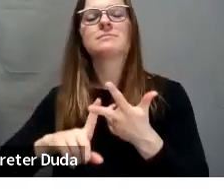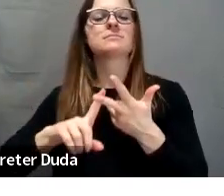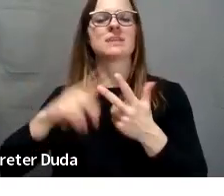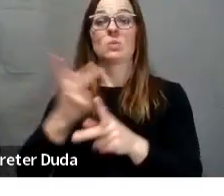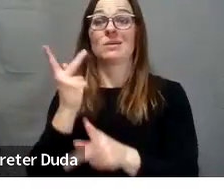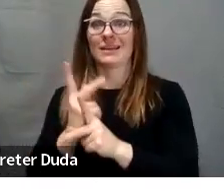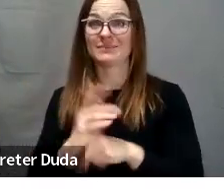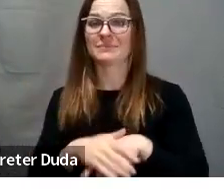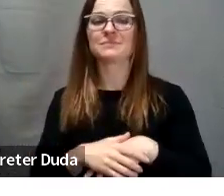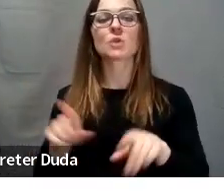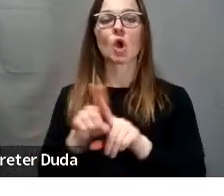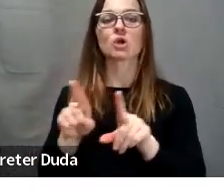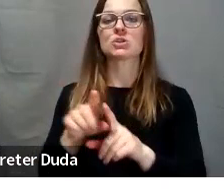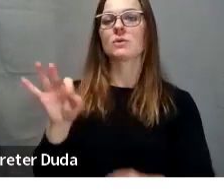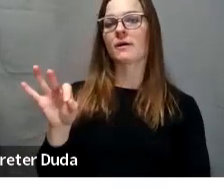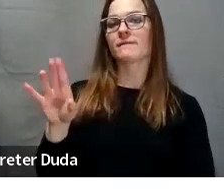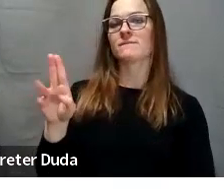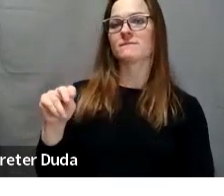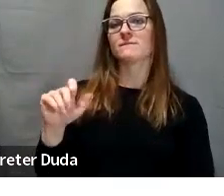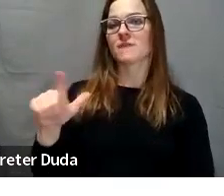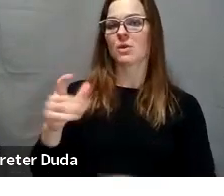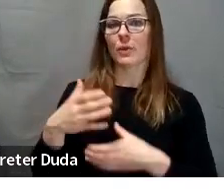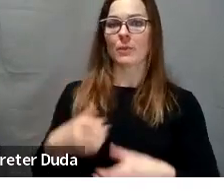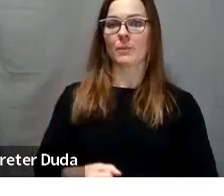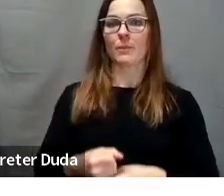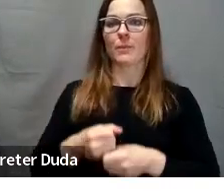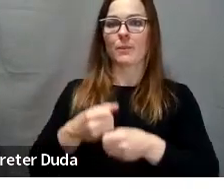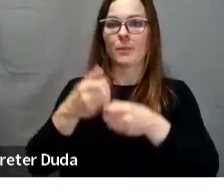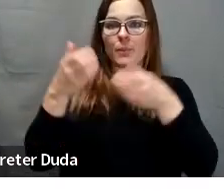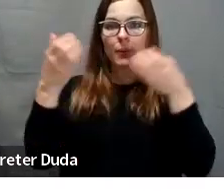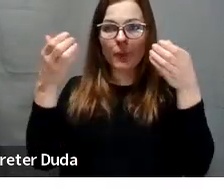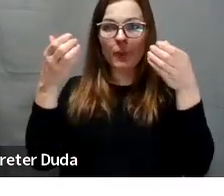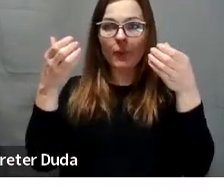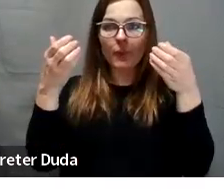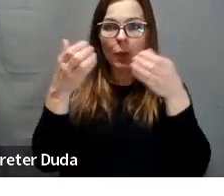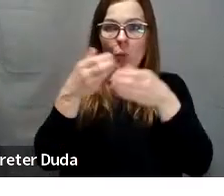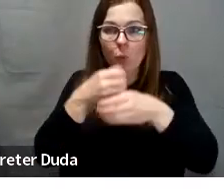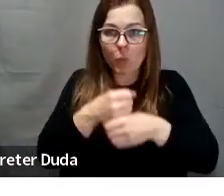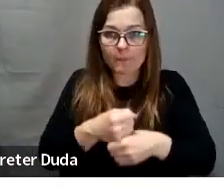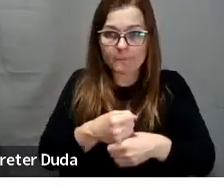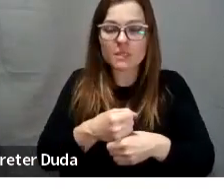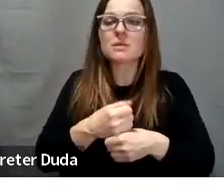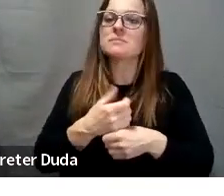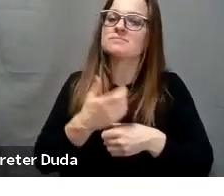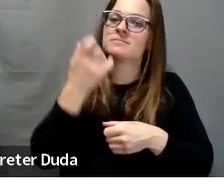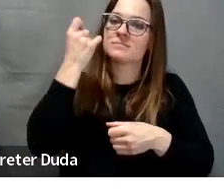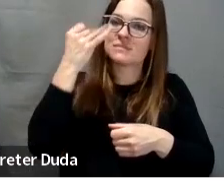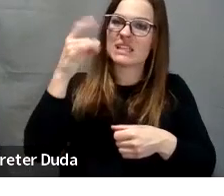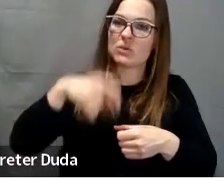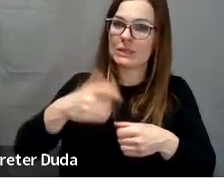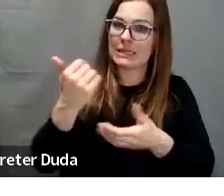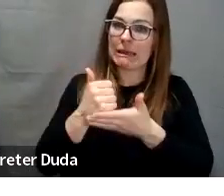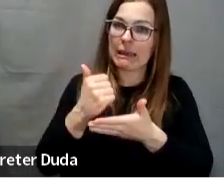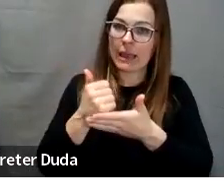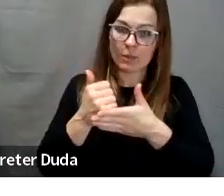with a funnel so that if needed to help get the seed into the hole that you've already pushed in, you have